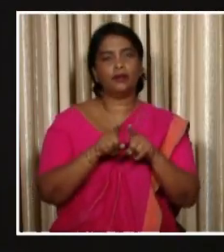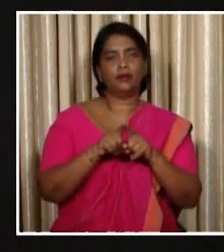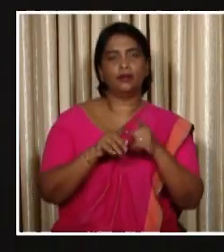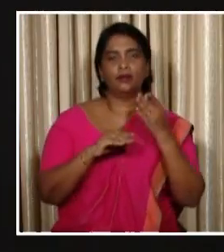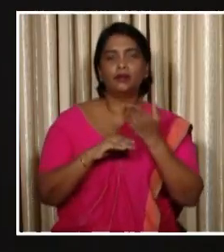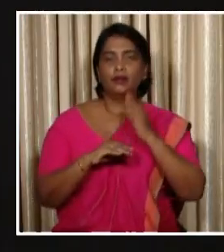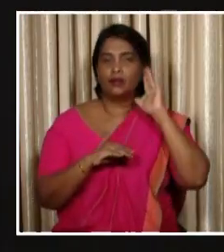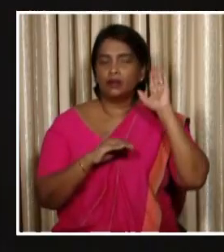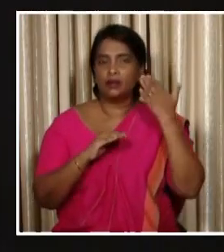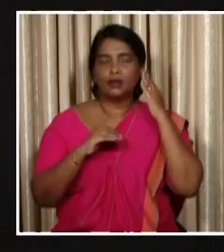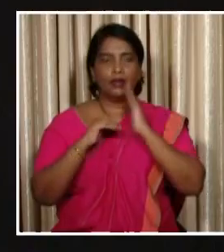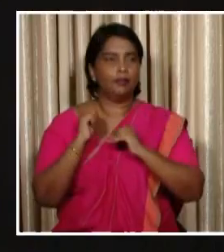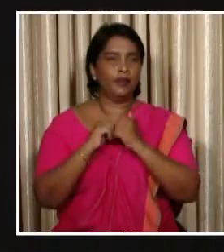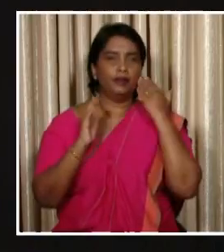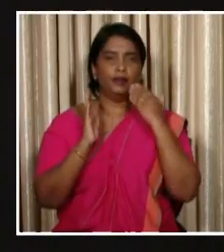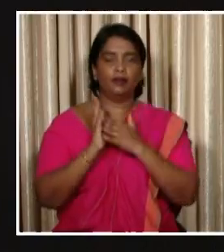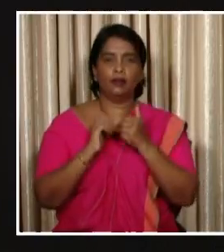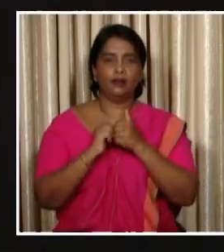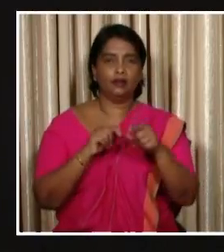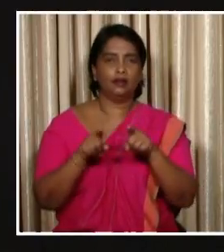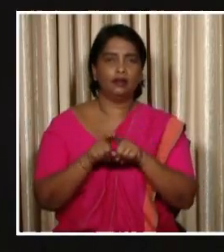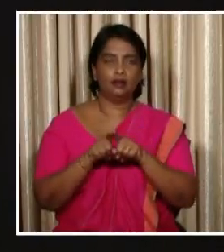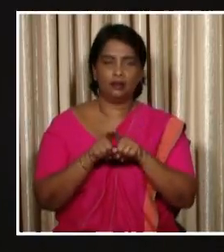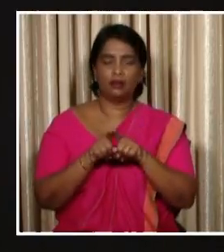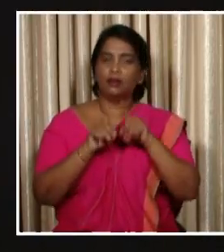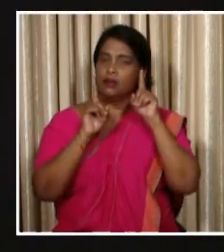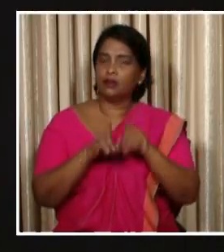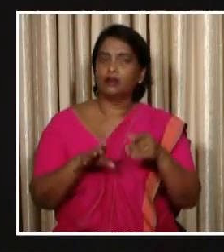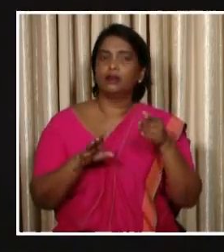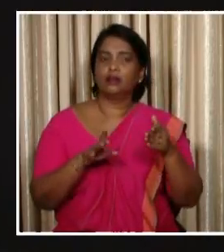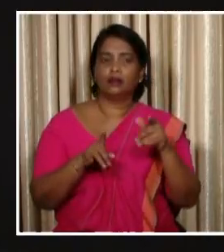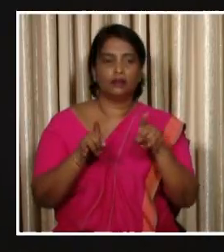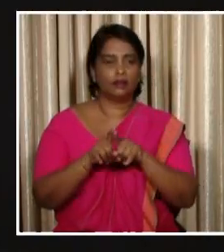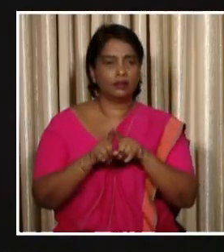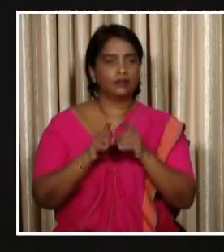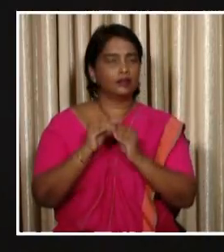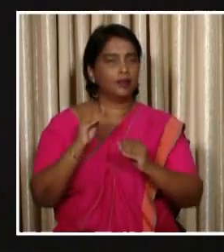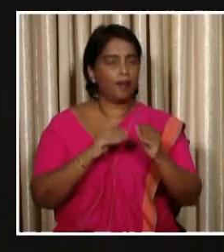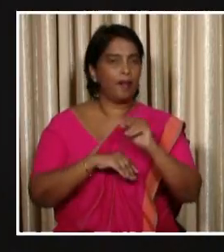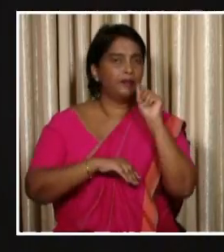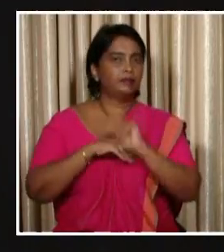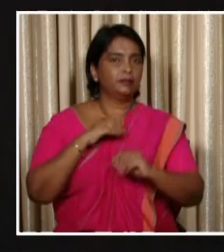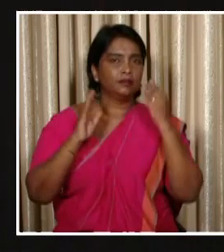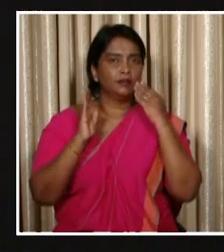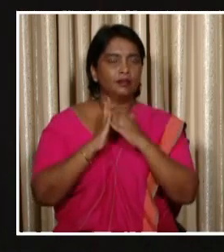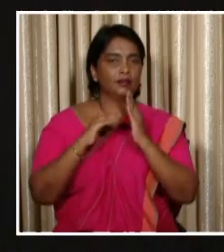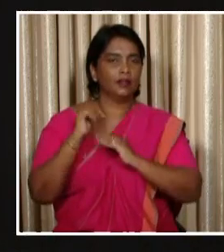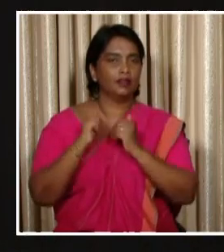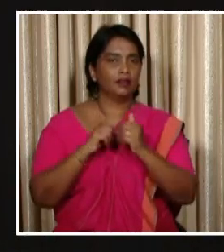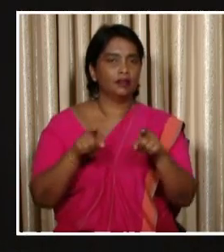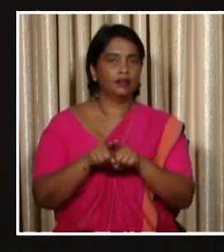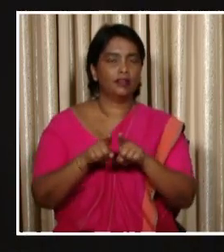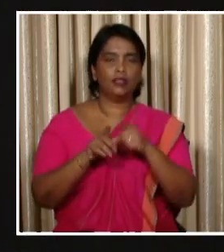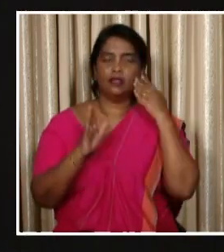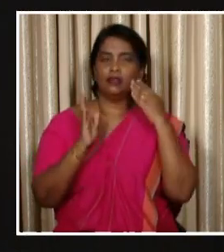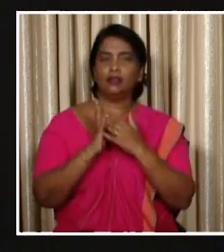it is our relationship is through a strategic arrangement to get the best commercial benefits while maintaining